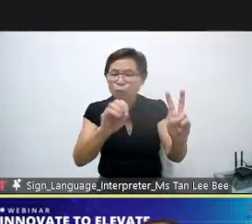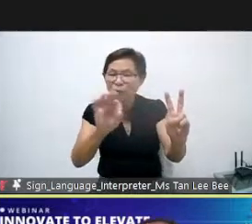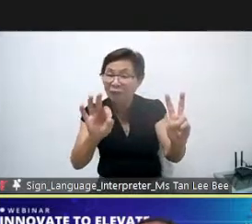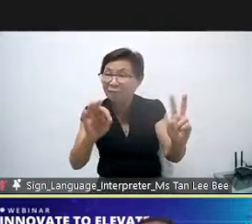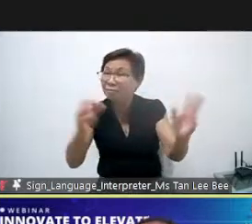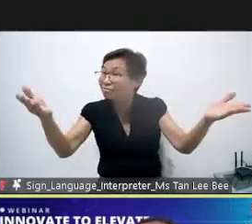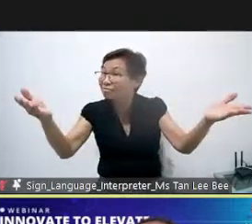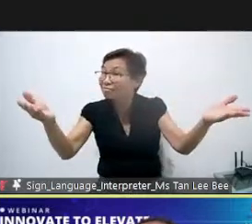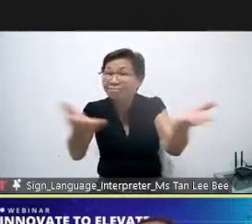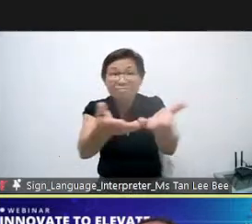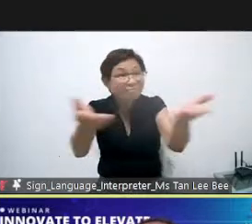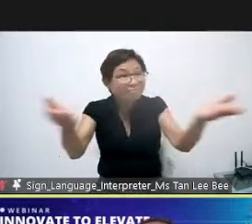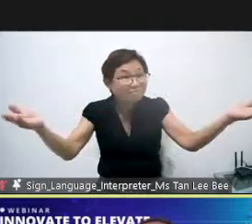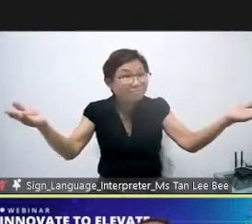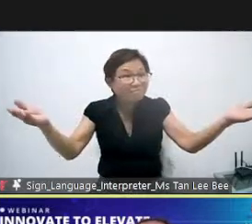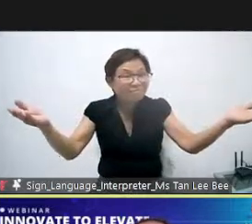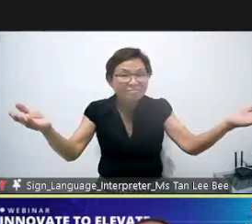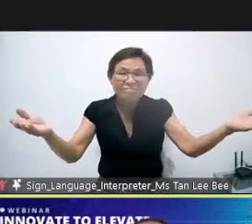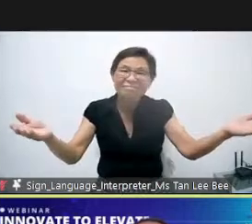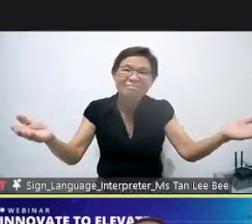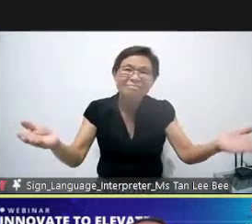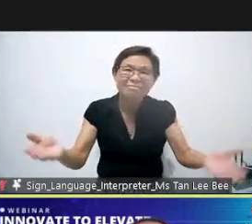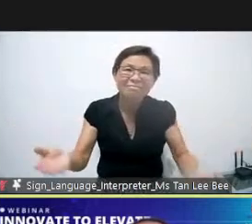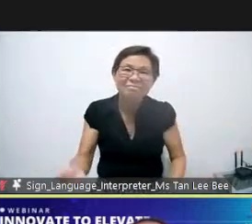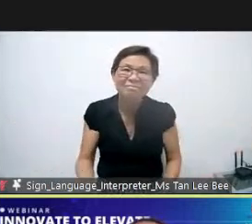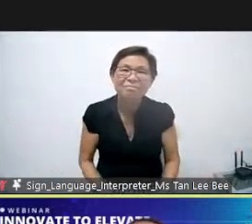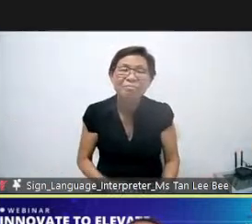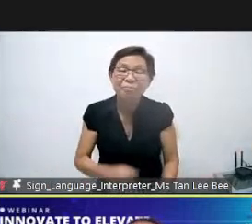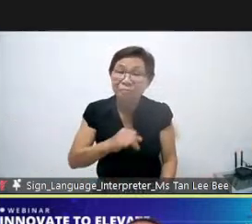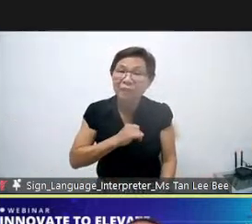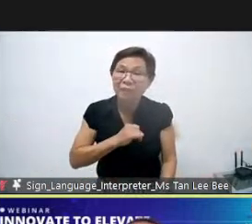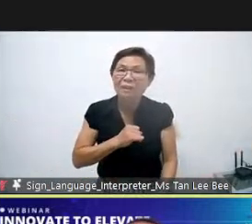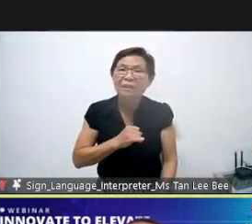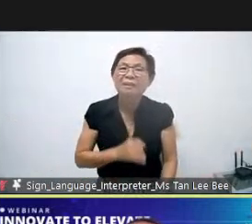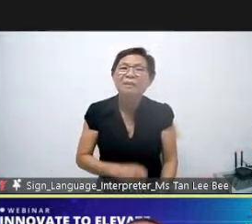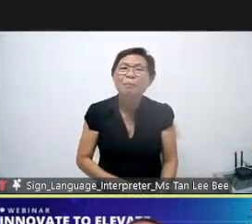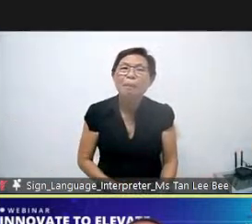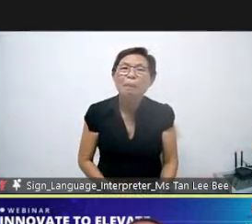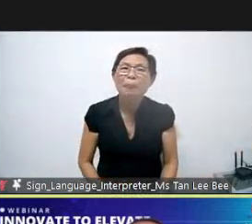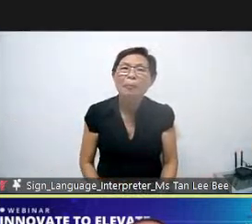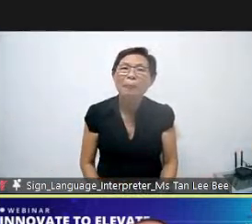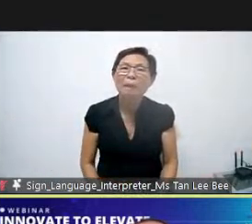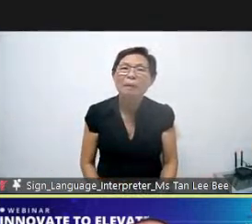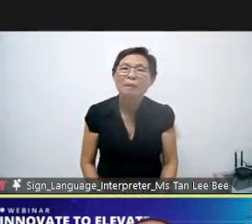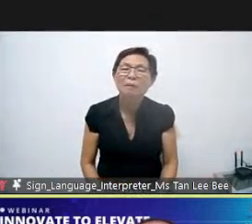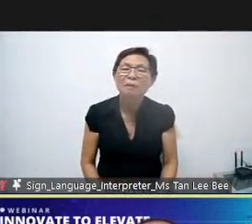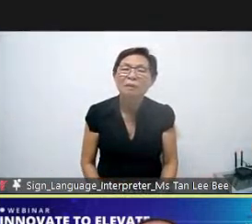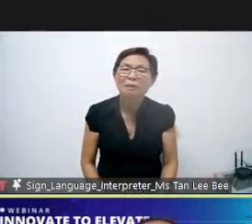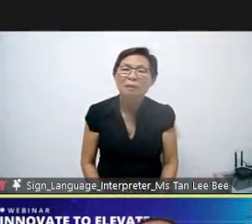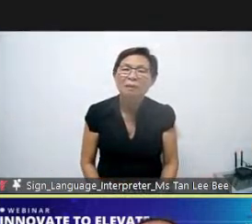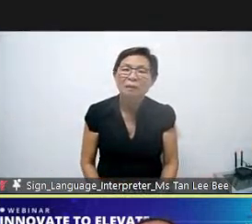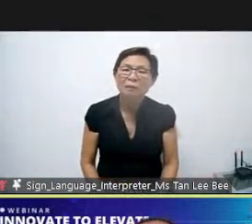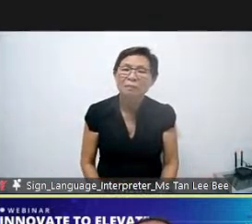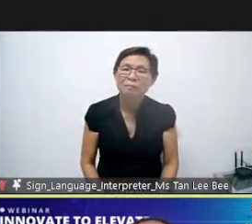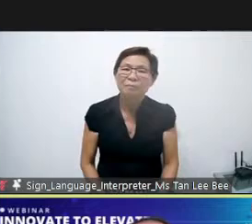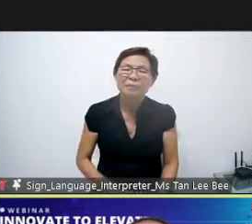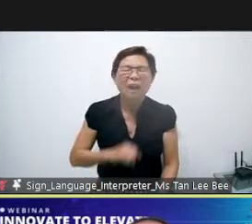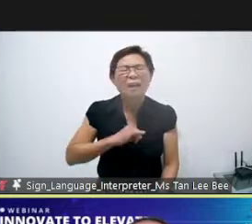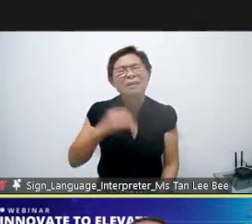guys. And actually, I'm just a ordinary